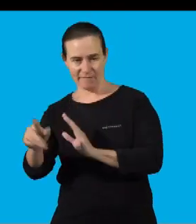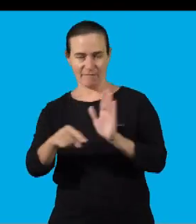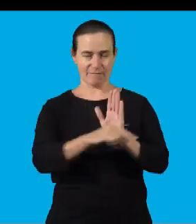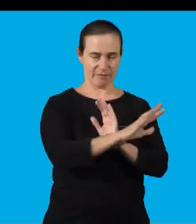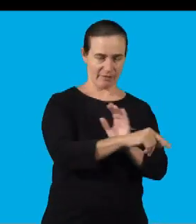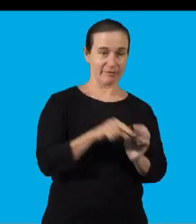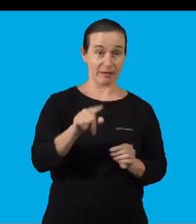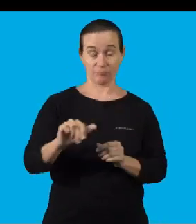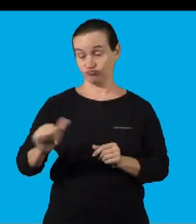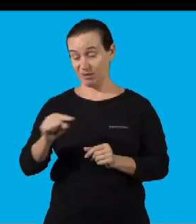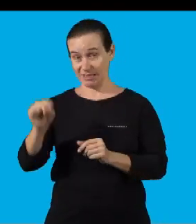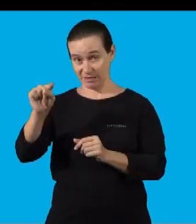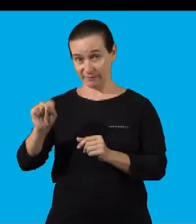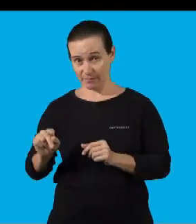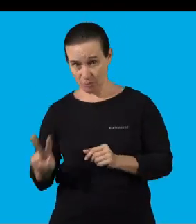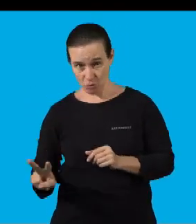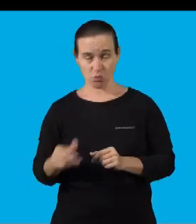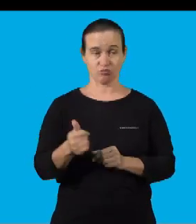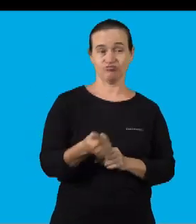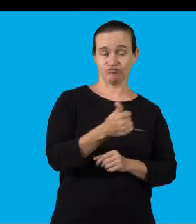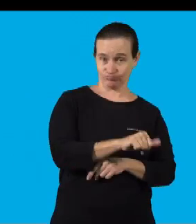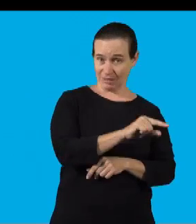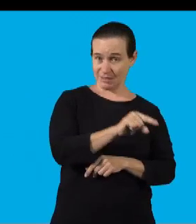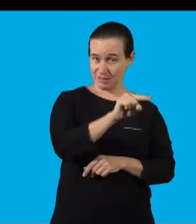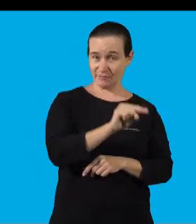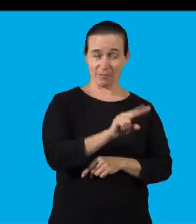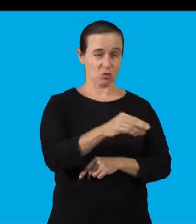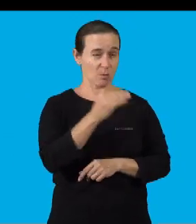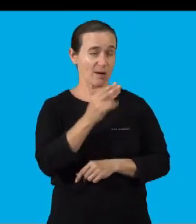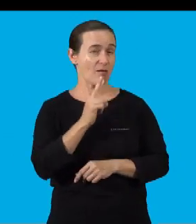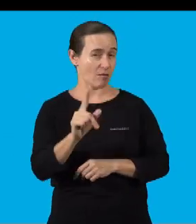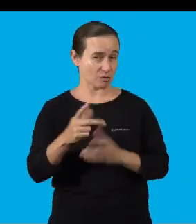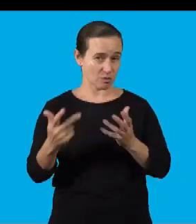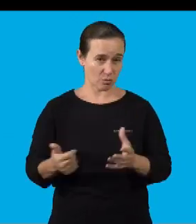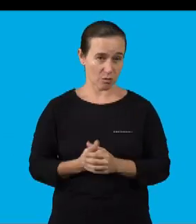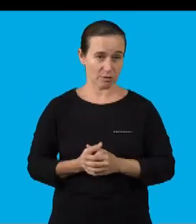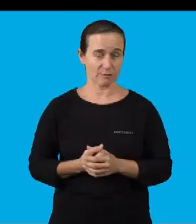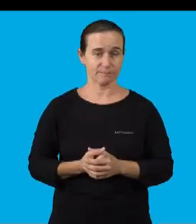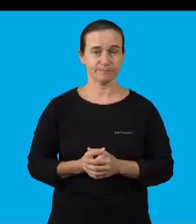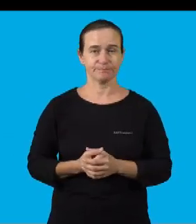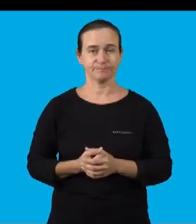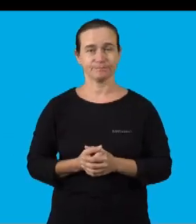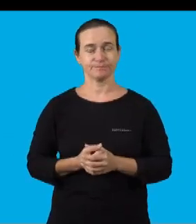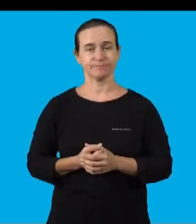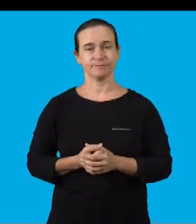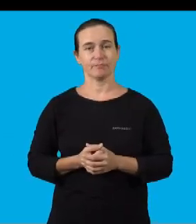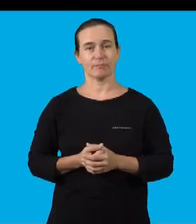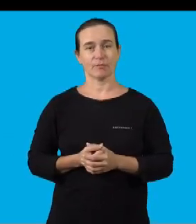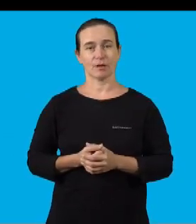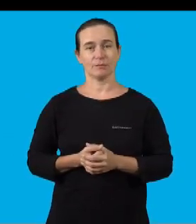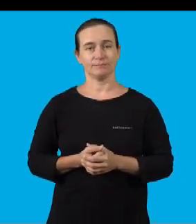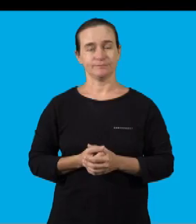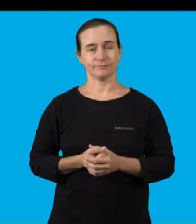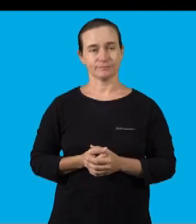152. And when we divide both sides by 2, that is going to give